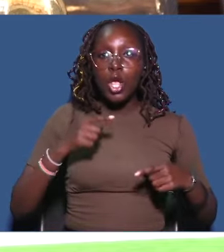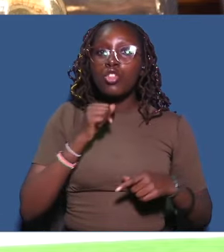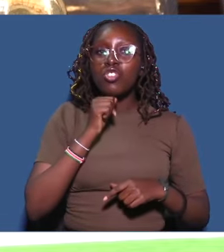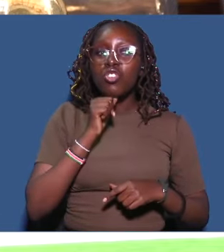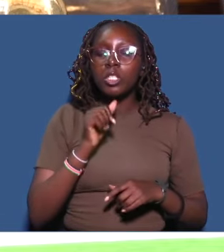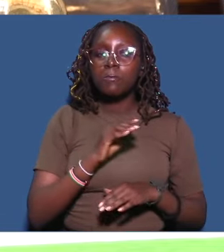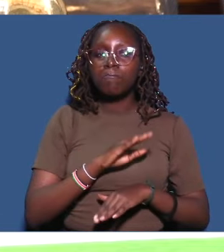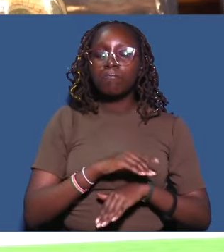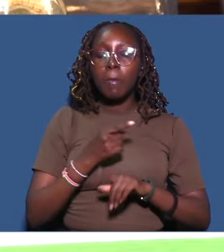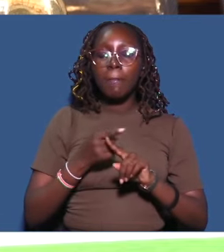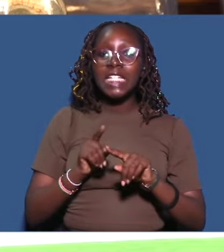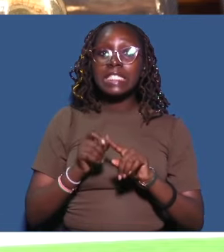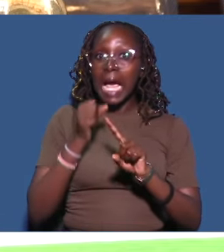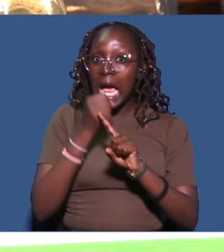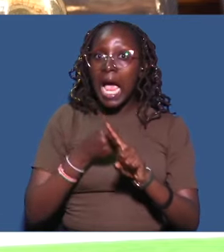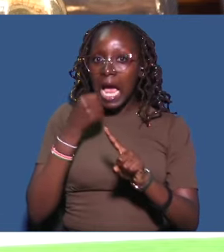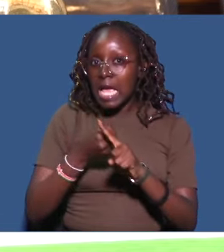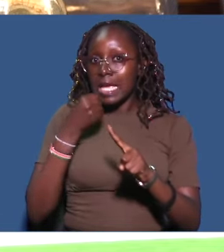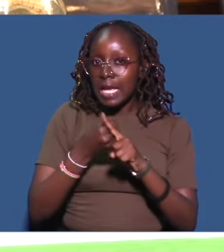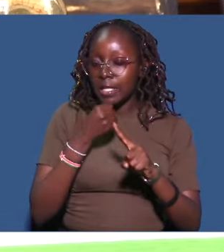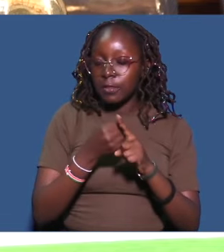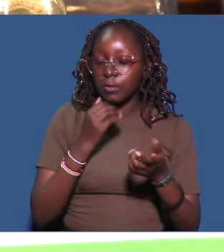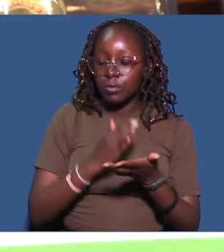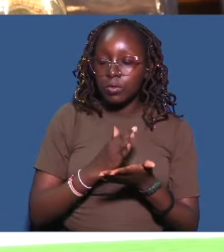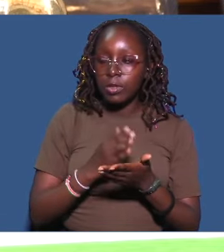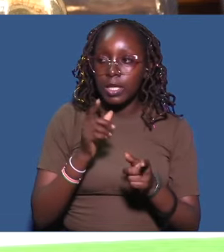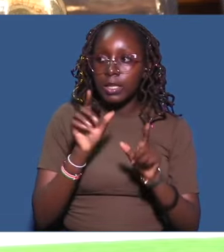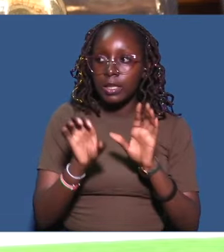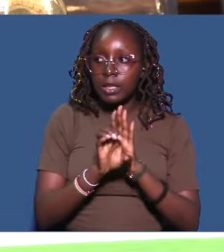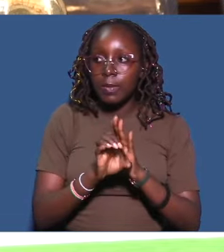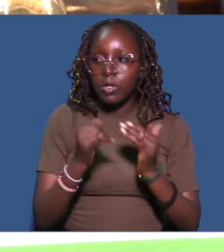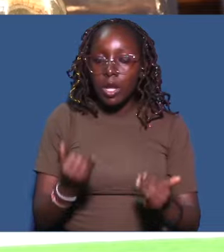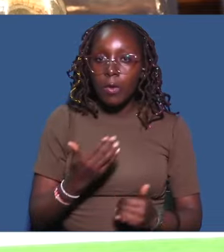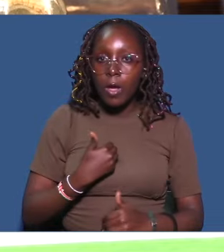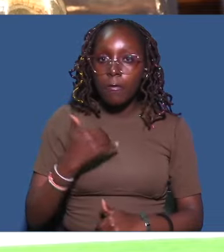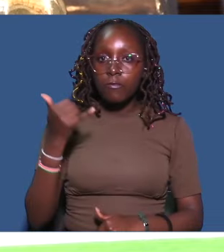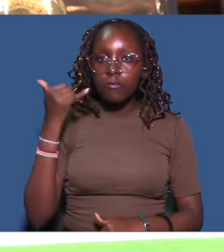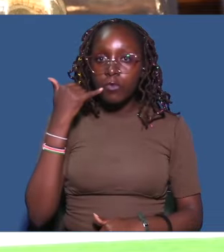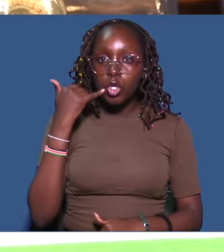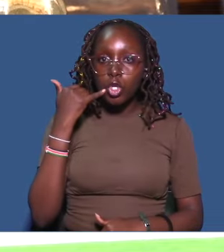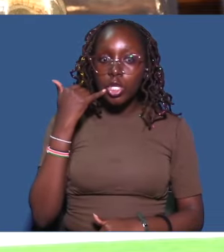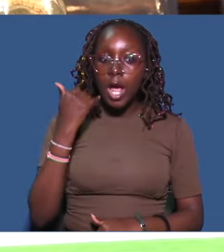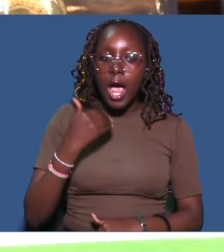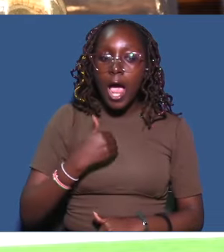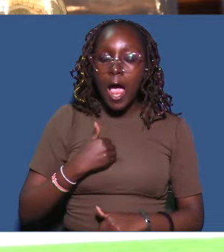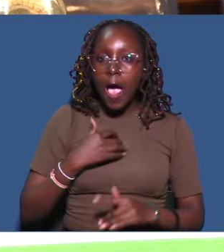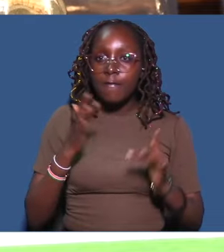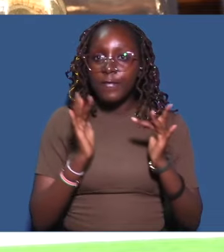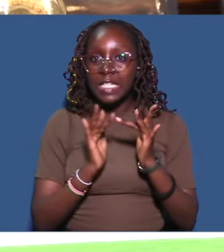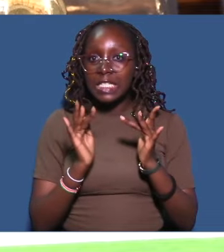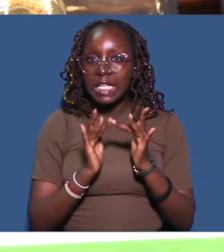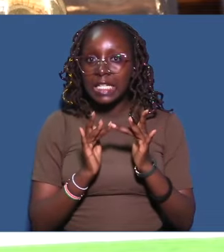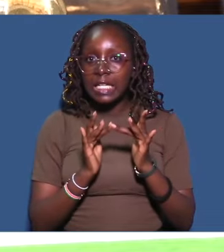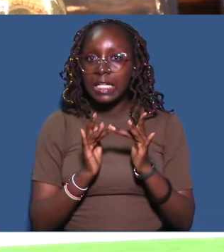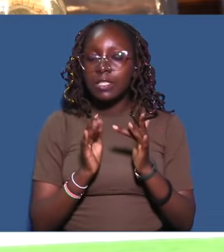actively pursuing spiritual goals. It's like now you are you have a phone and you have found an internet connection somewhere,